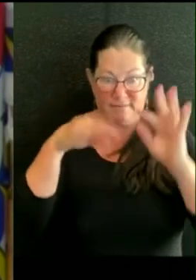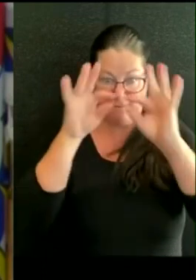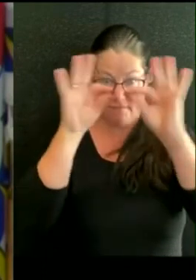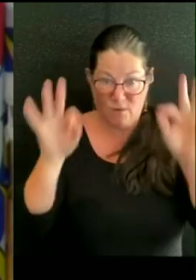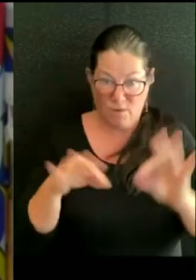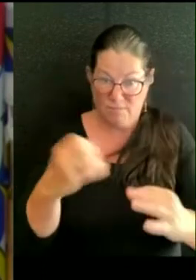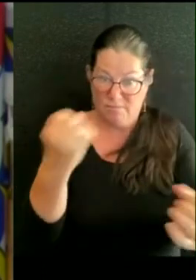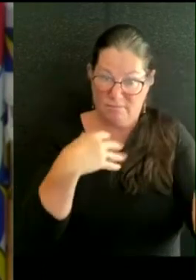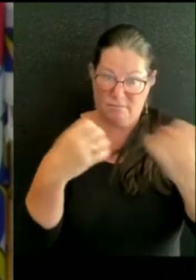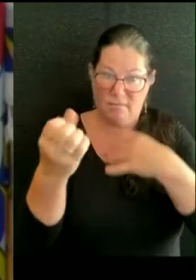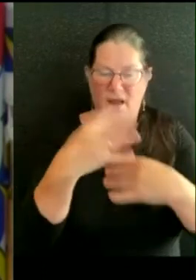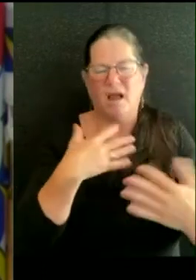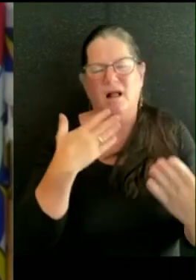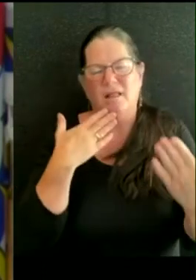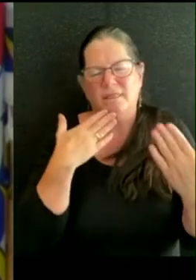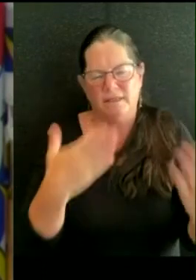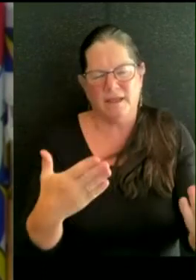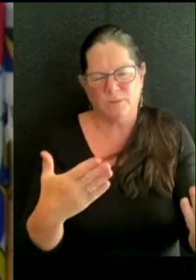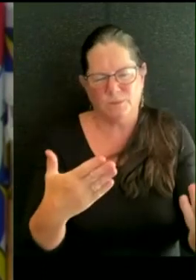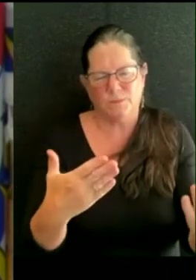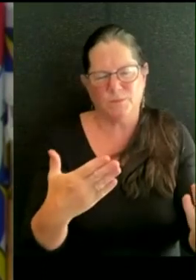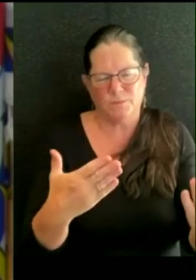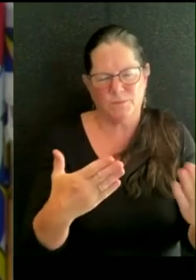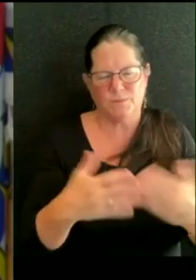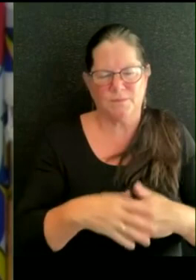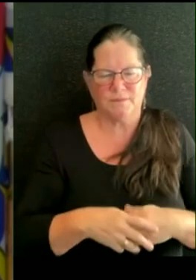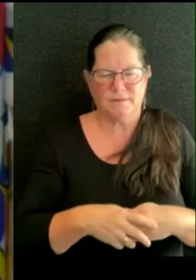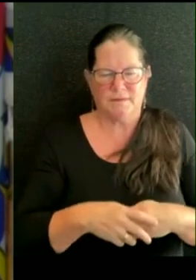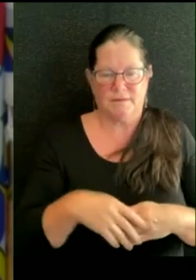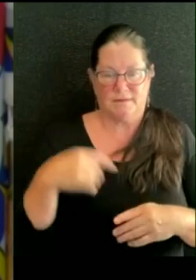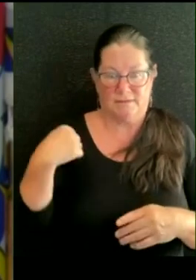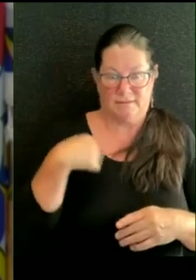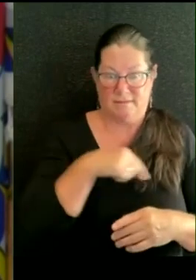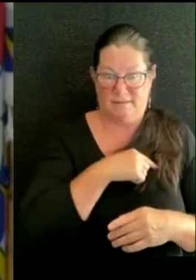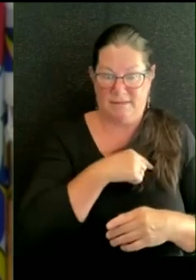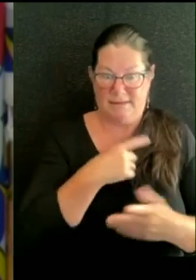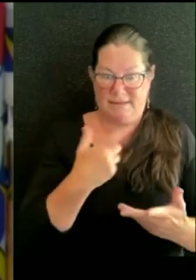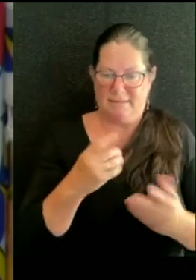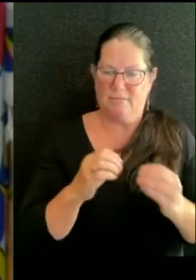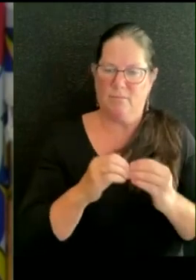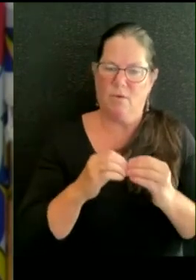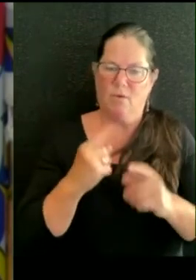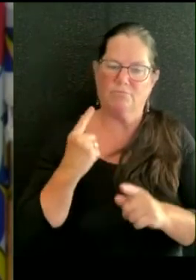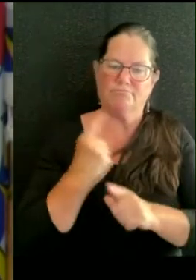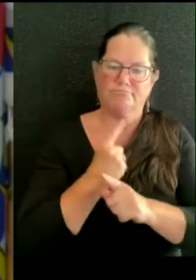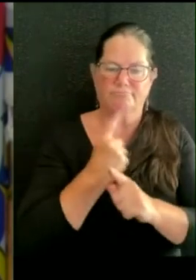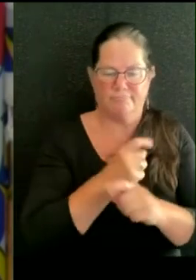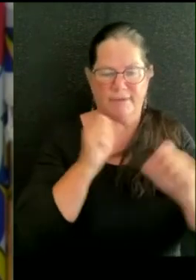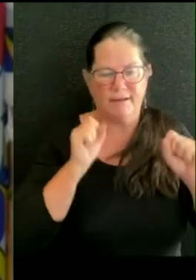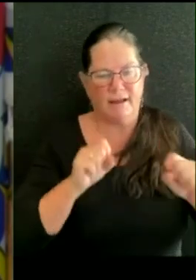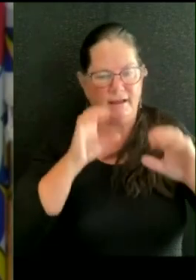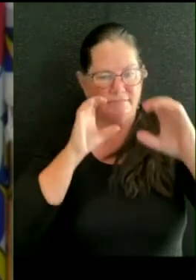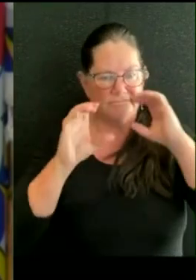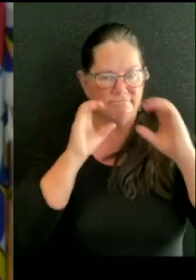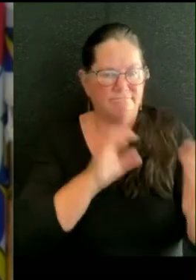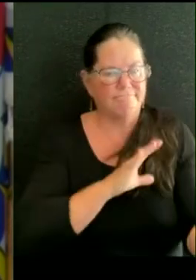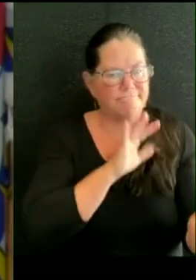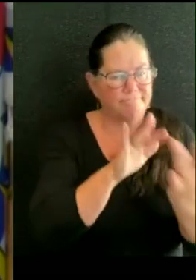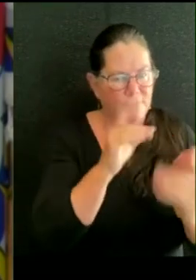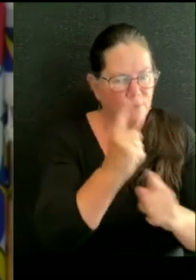so, you have expedited our ability to be accurate and to reach out.